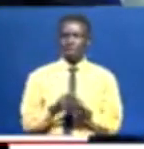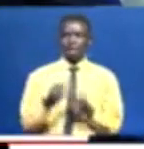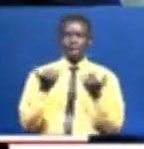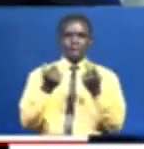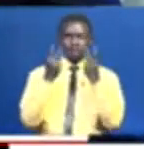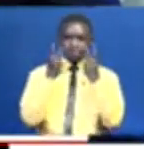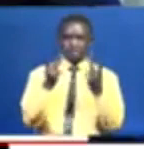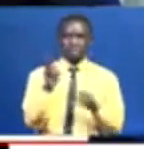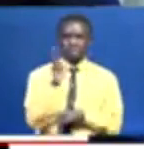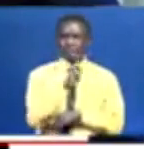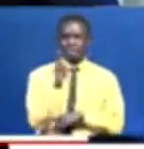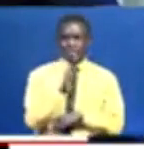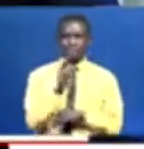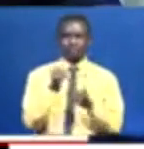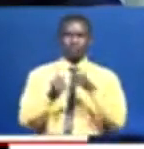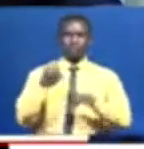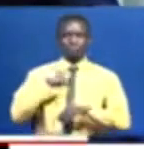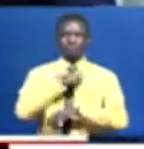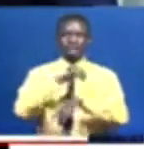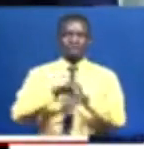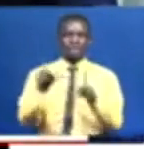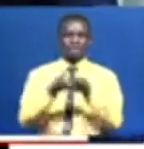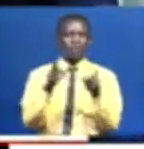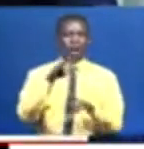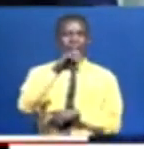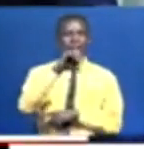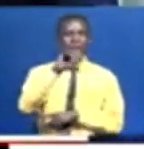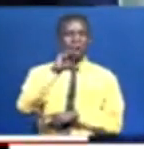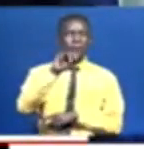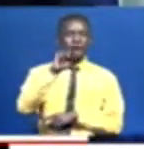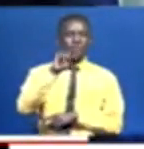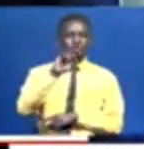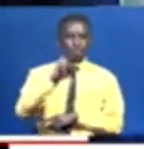as Dimension Data and NTT, being our mother company as a whole,